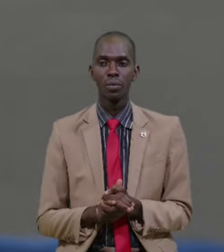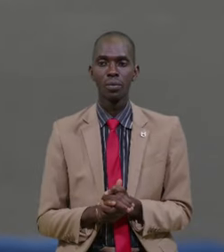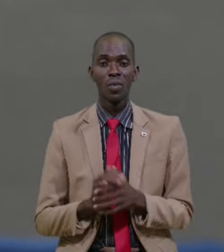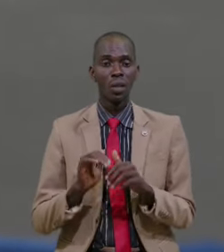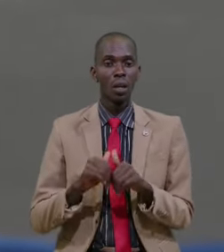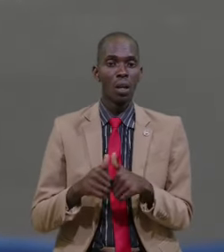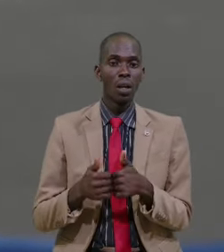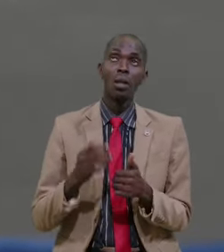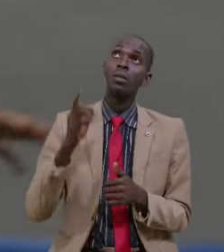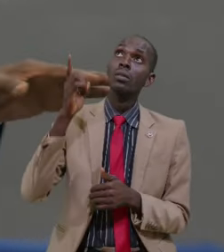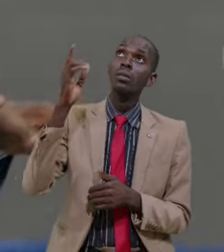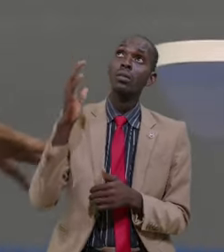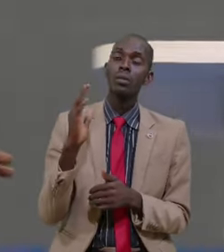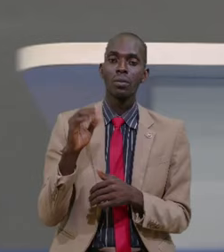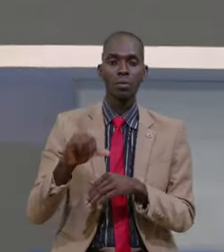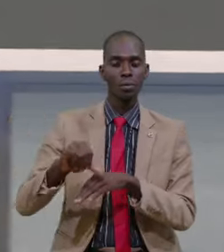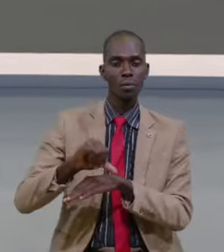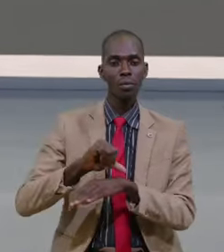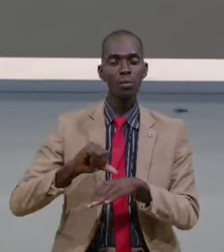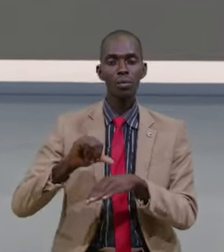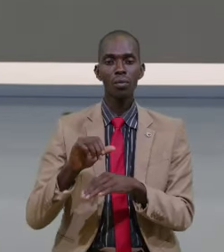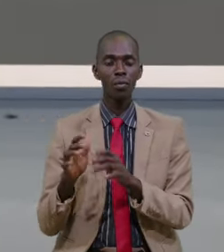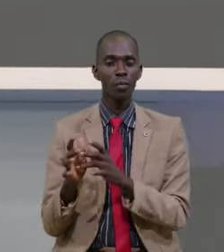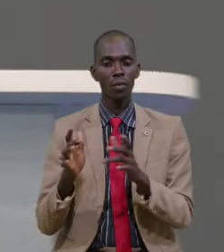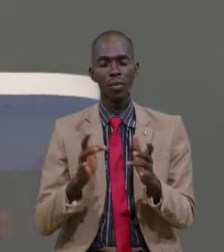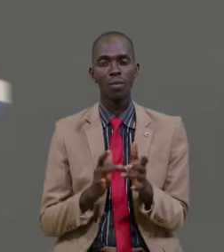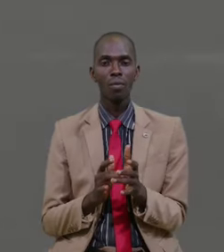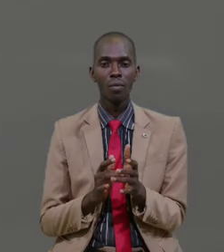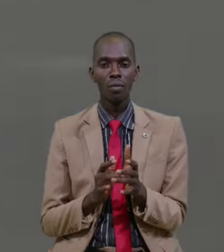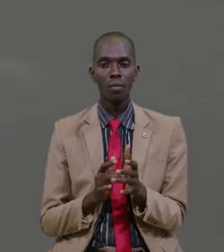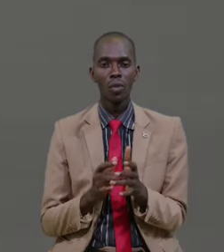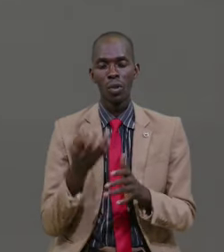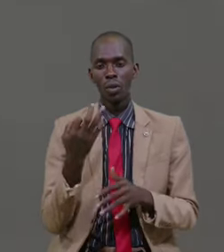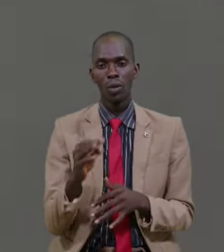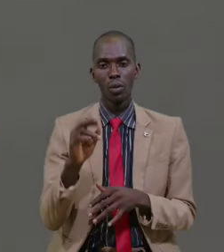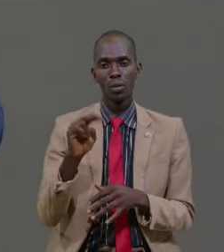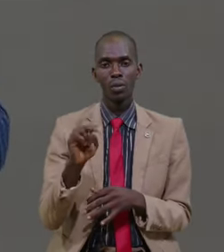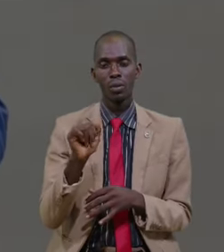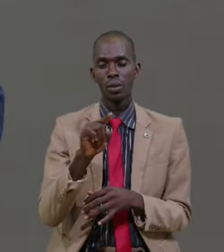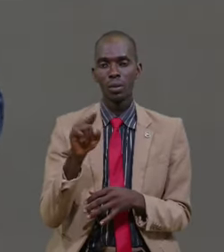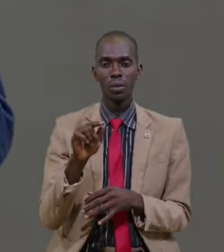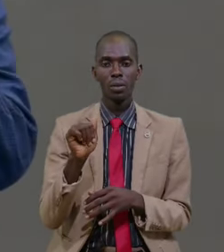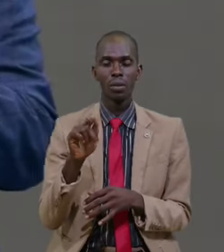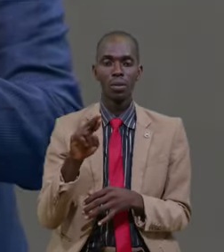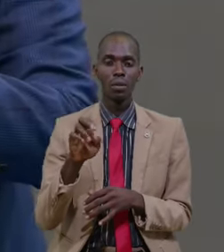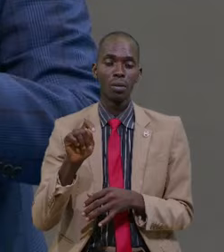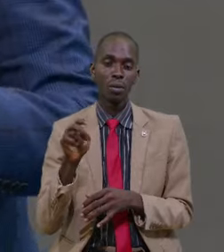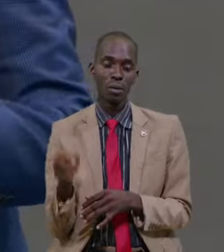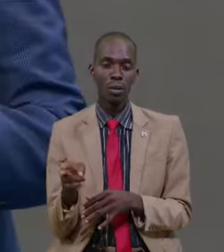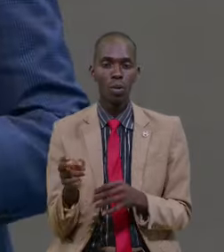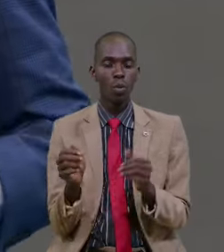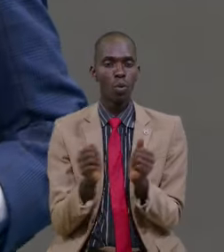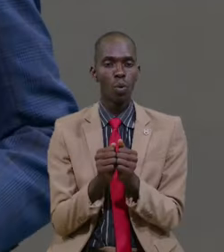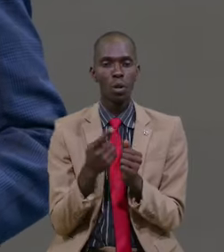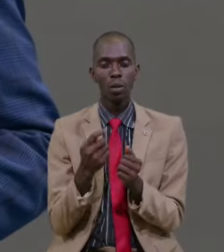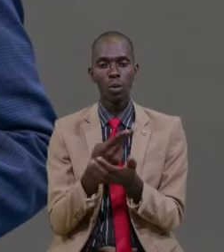God anointed Jesus of Nazareth with the Holy